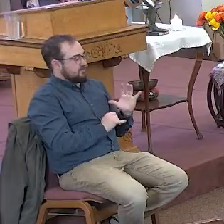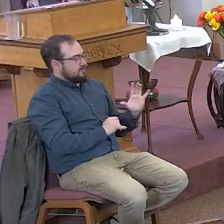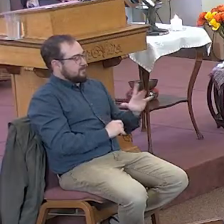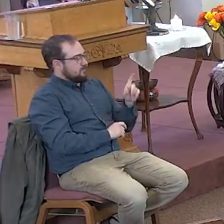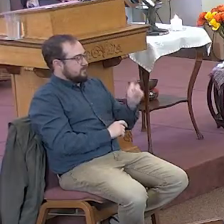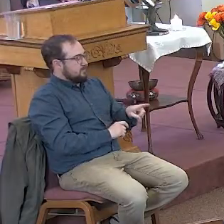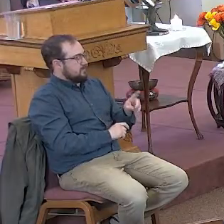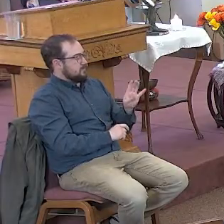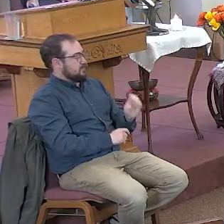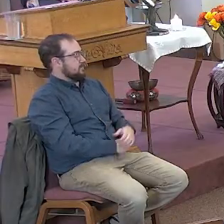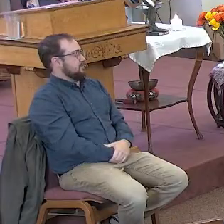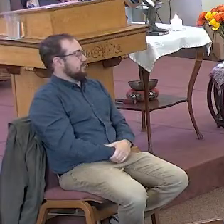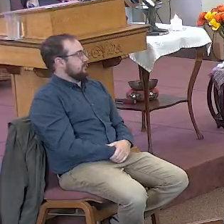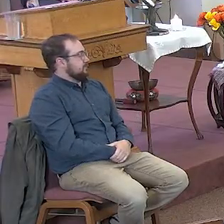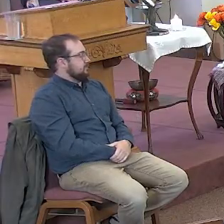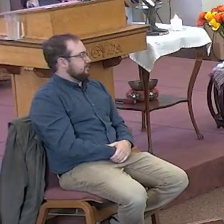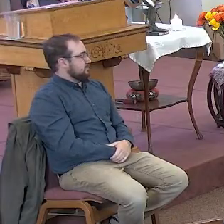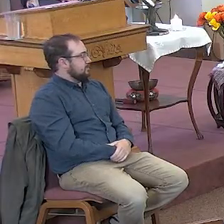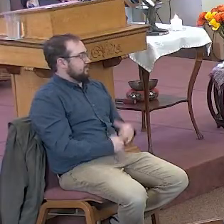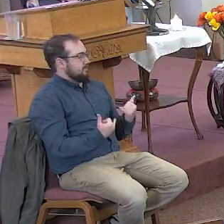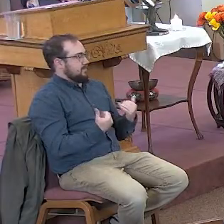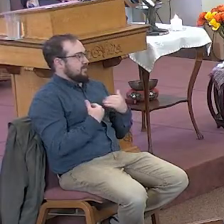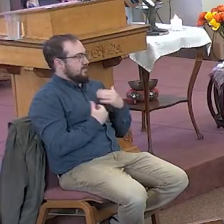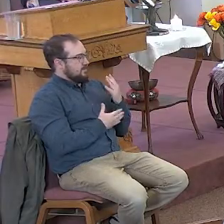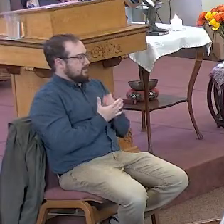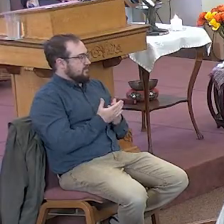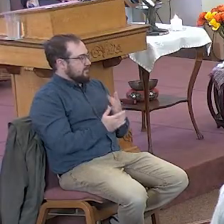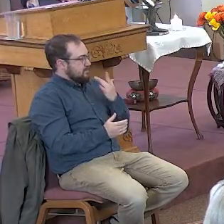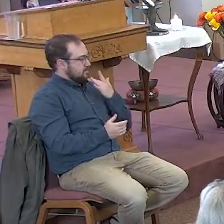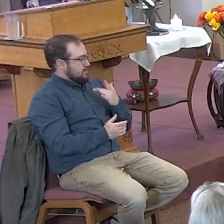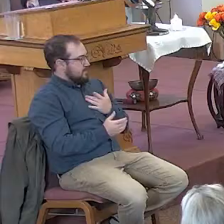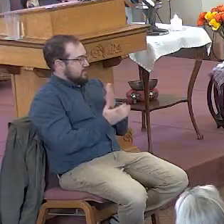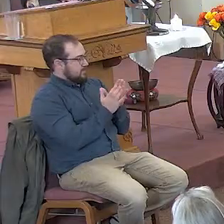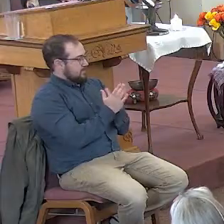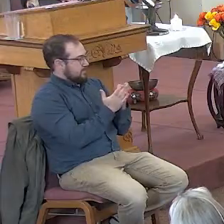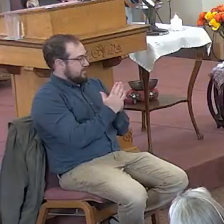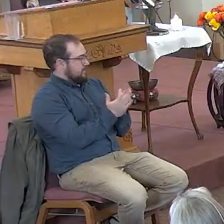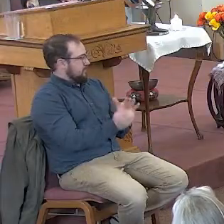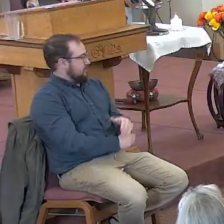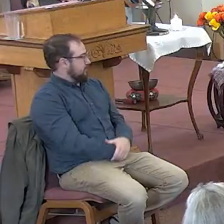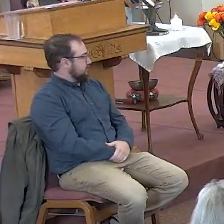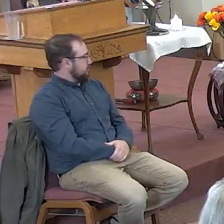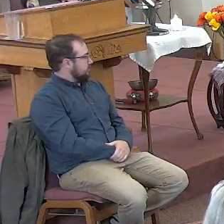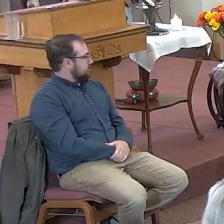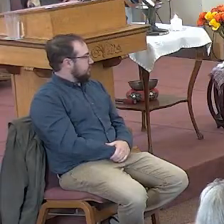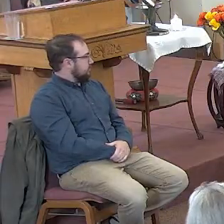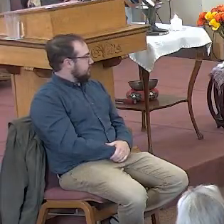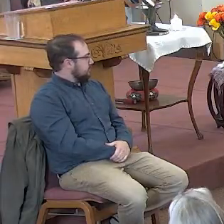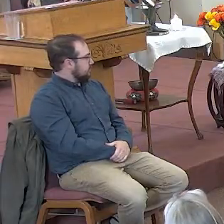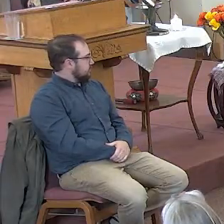are, okay? Now, I have some birthday cards, and